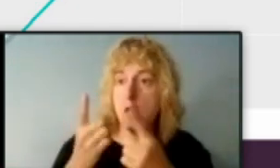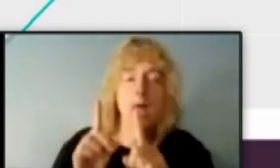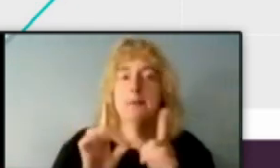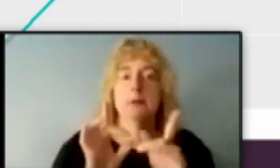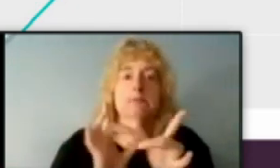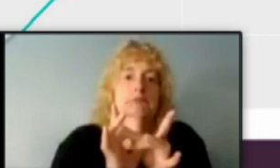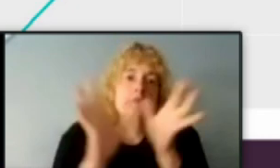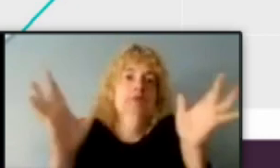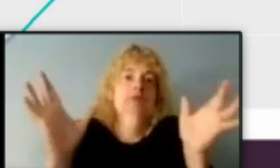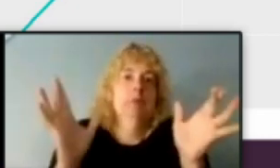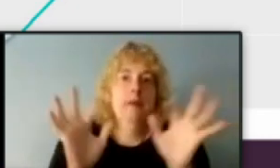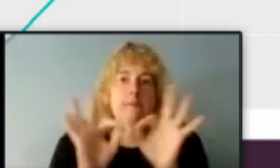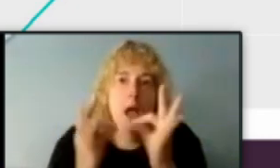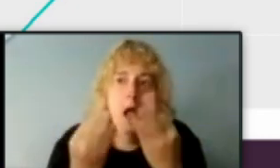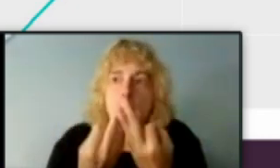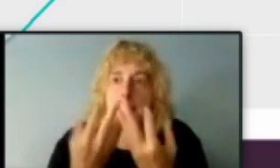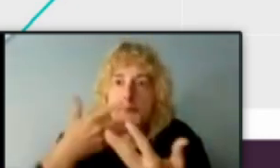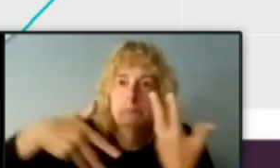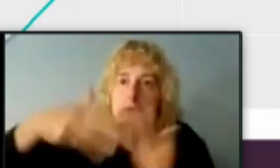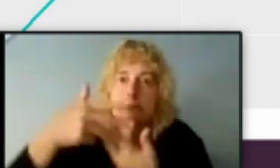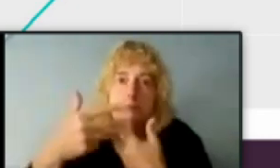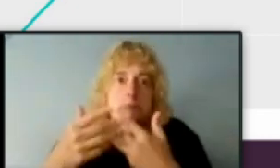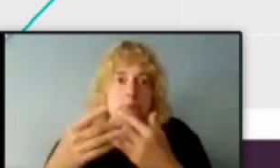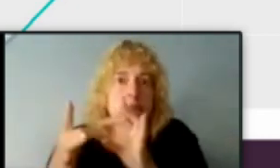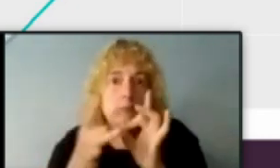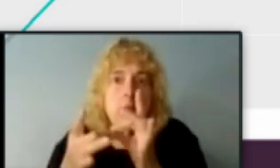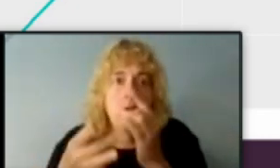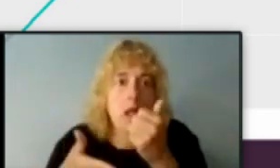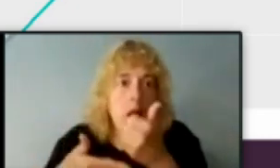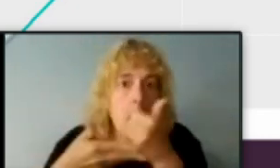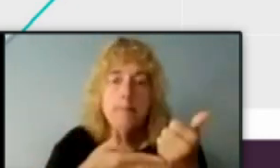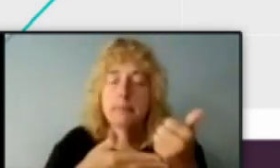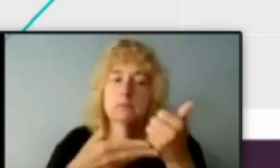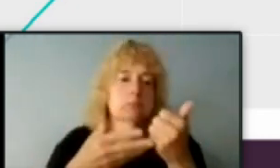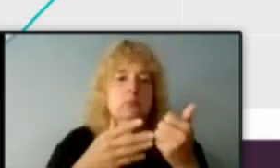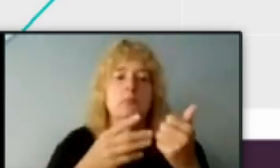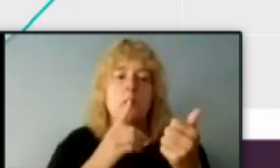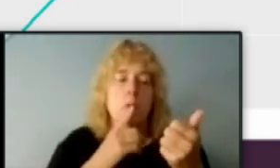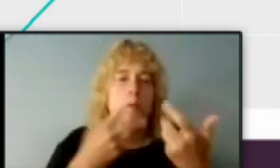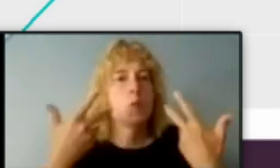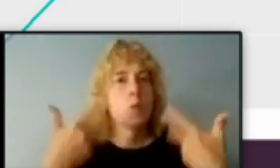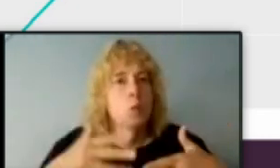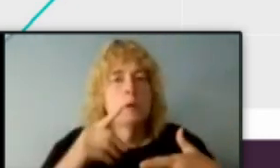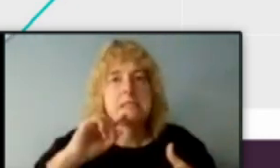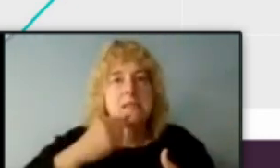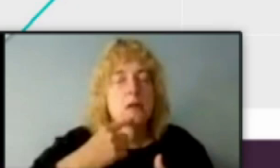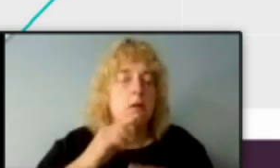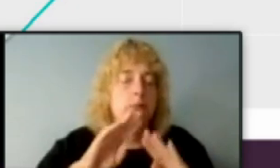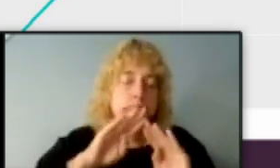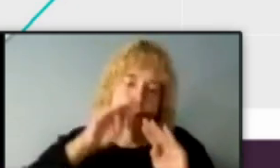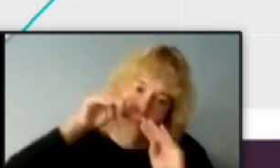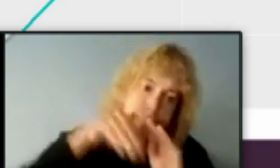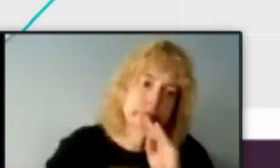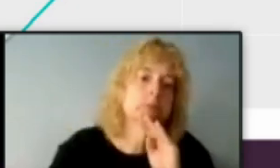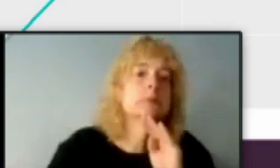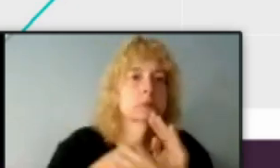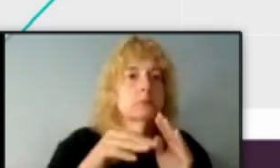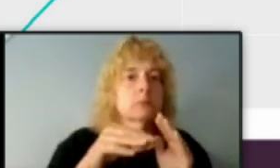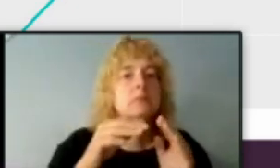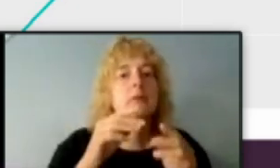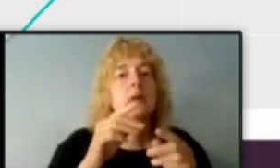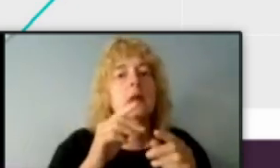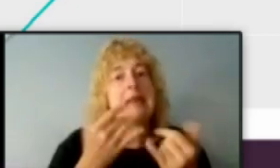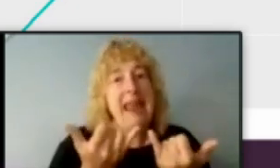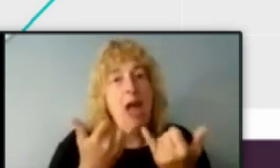their families and their social networks. And the intervention was really effective at reducing this, although it's still having a